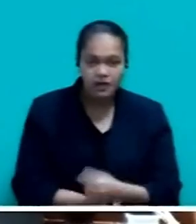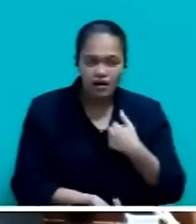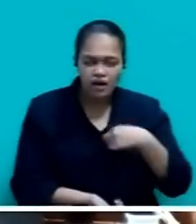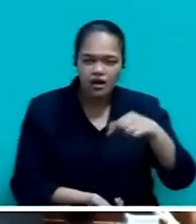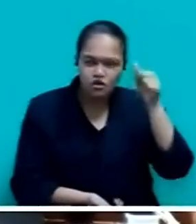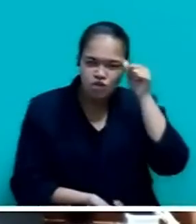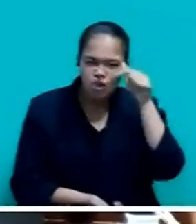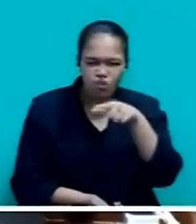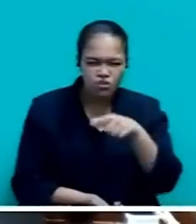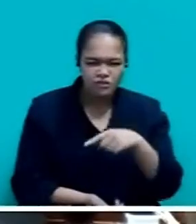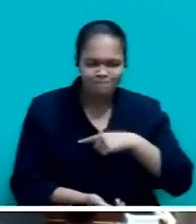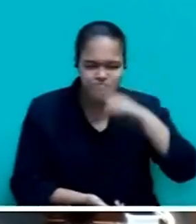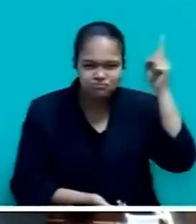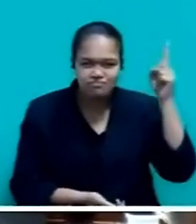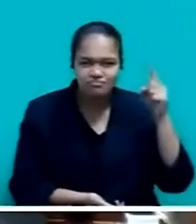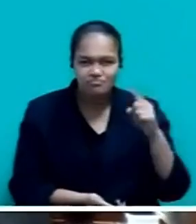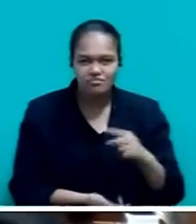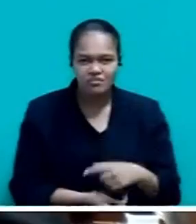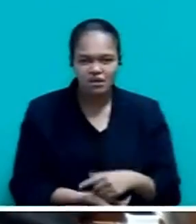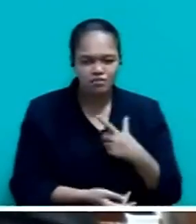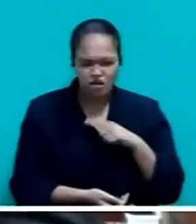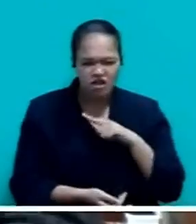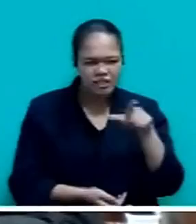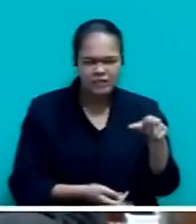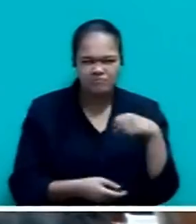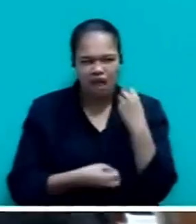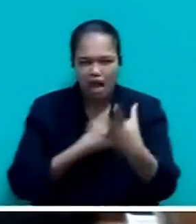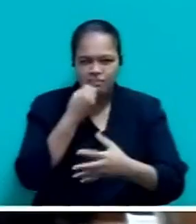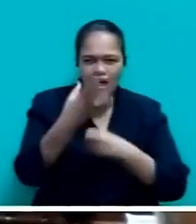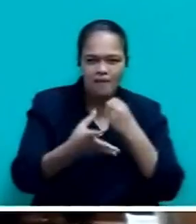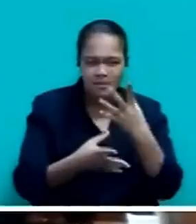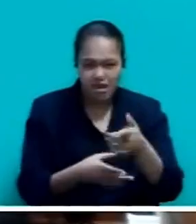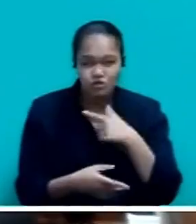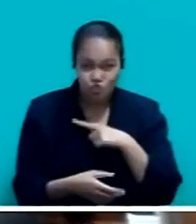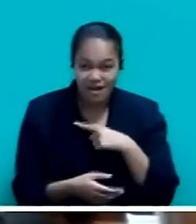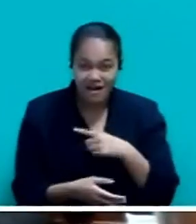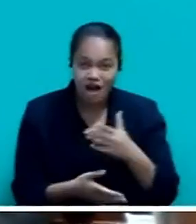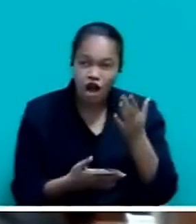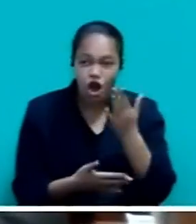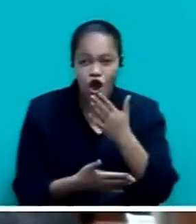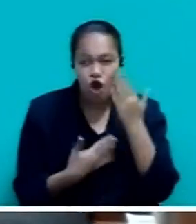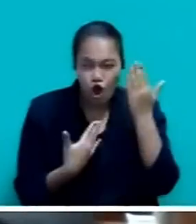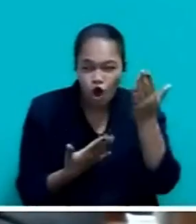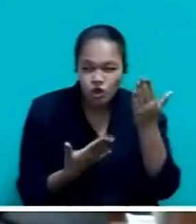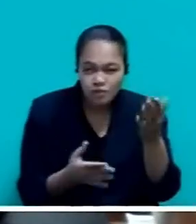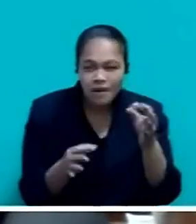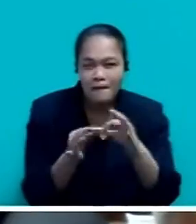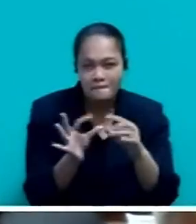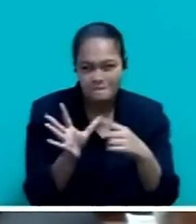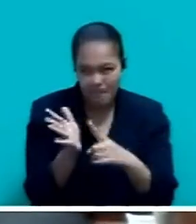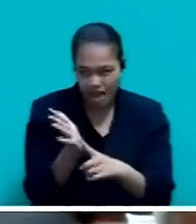frustrated about lots of things, and that's why, Honorable Bala, he's